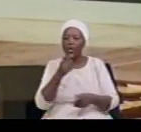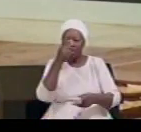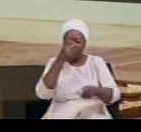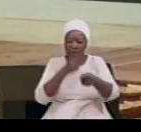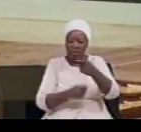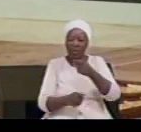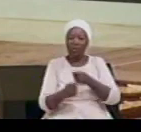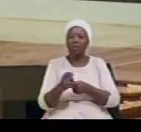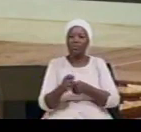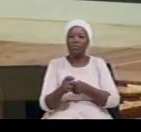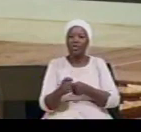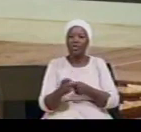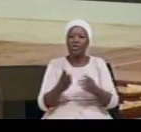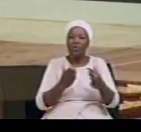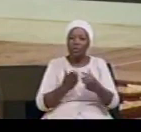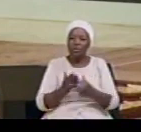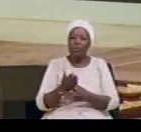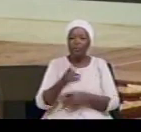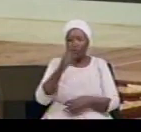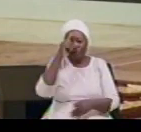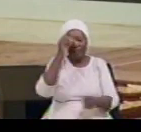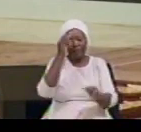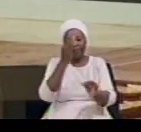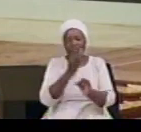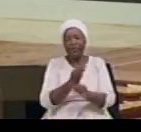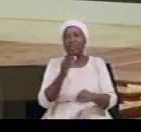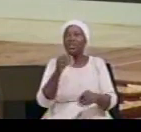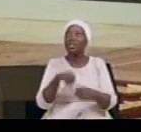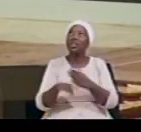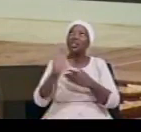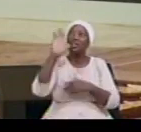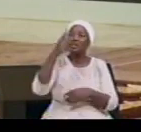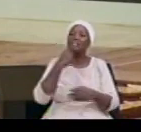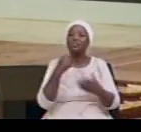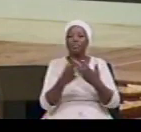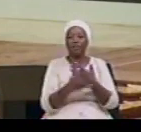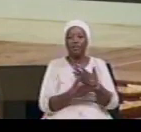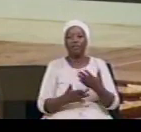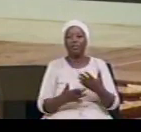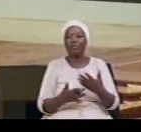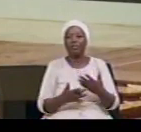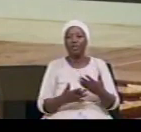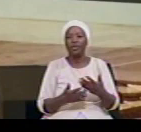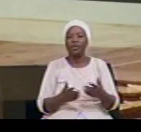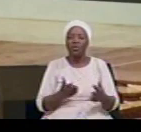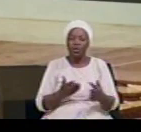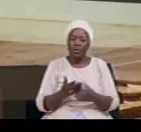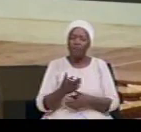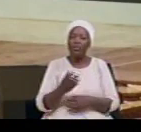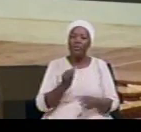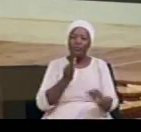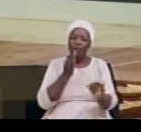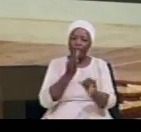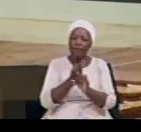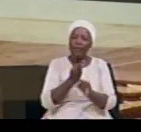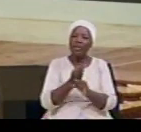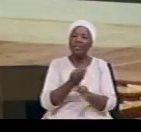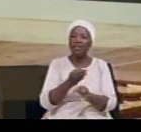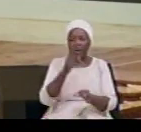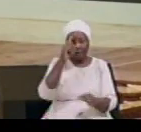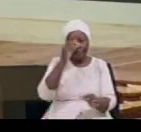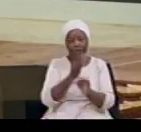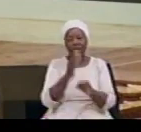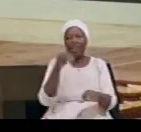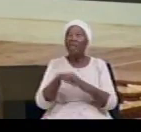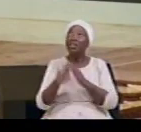propitiation through faith in his blood. You see that? Through faith in his blood, to declare